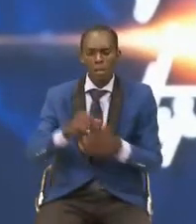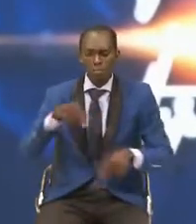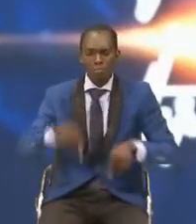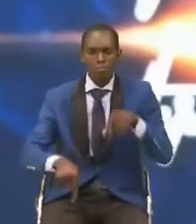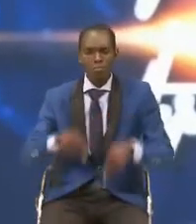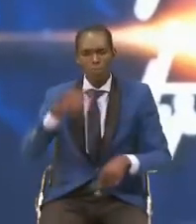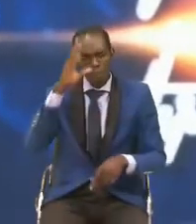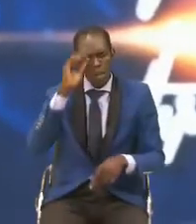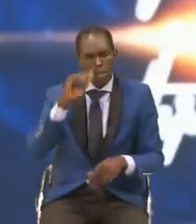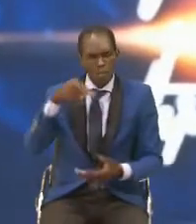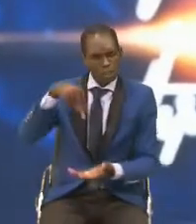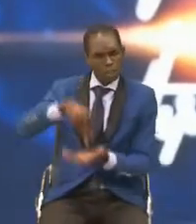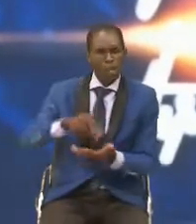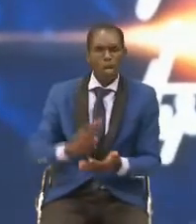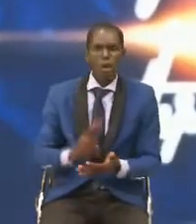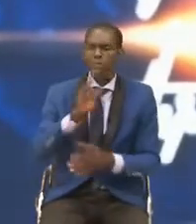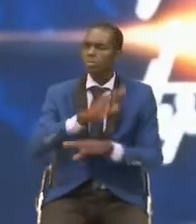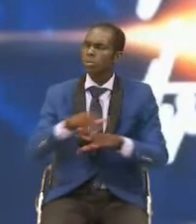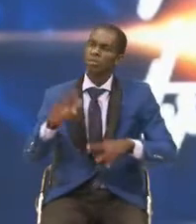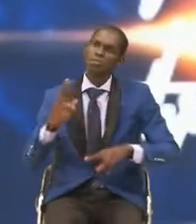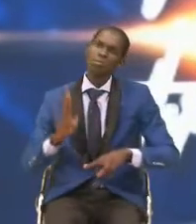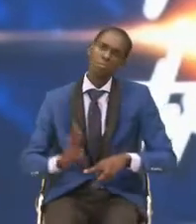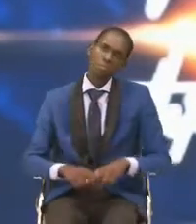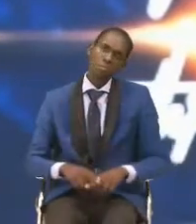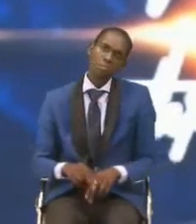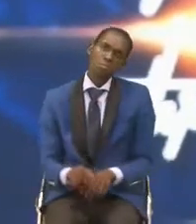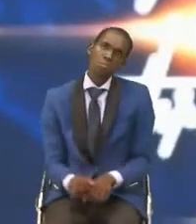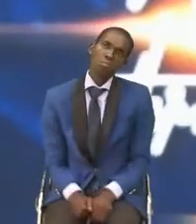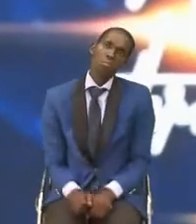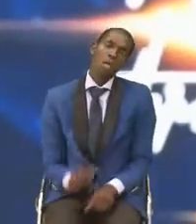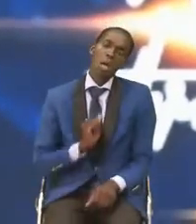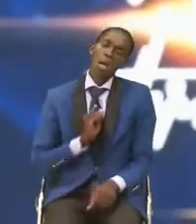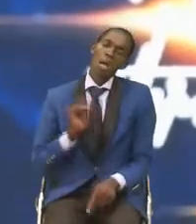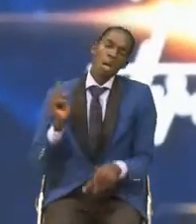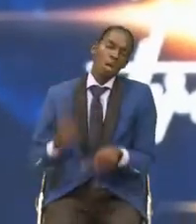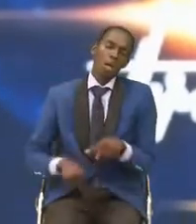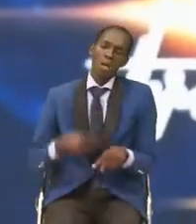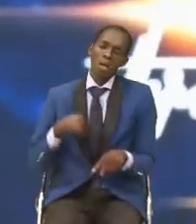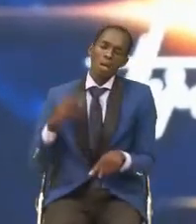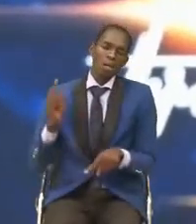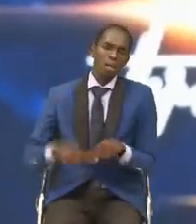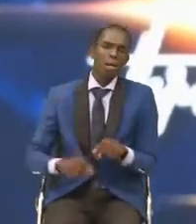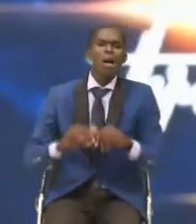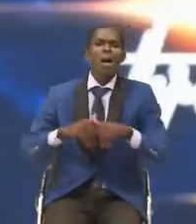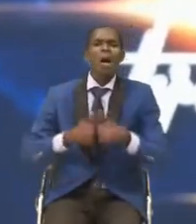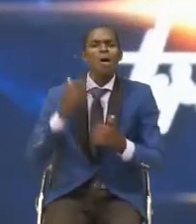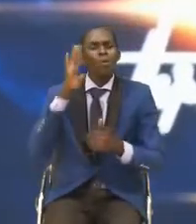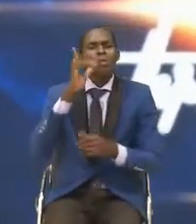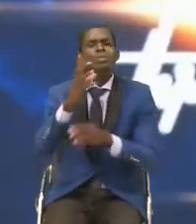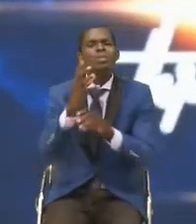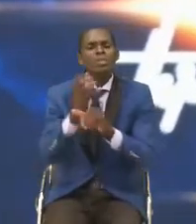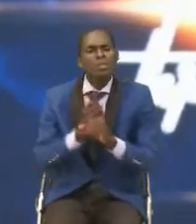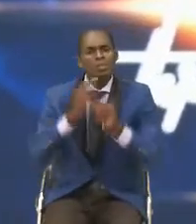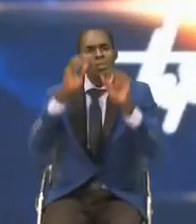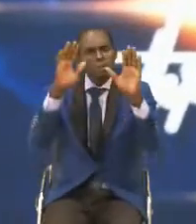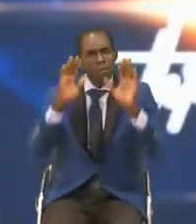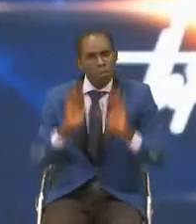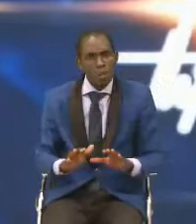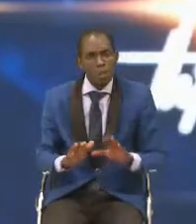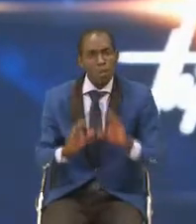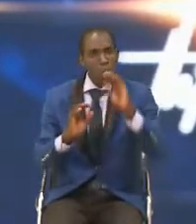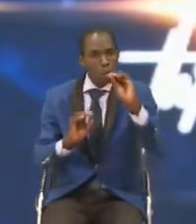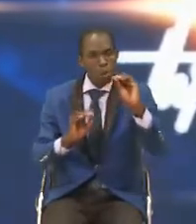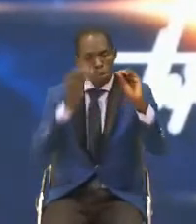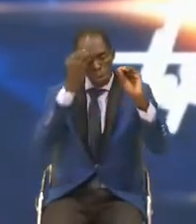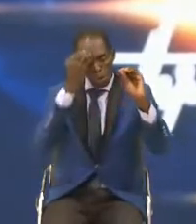see. And then it says, lame man, rise up. You don't sit down there, lie down there. I